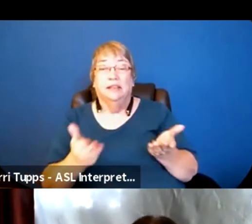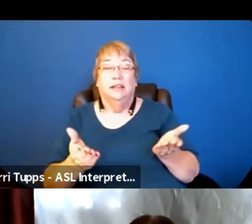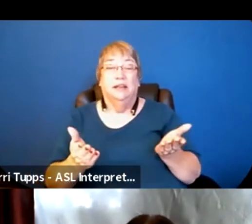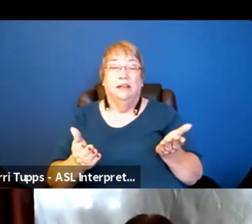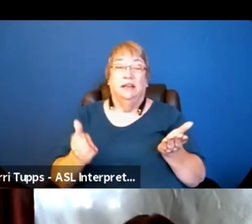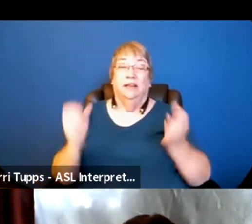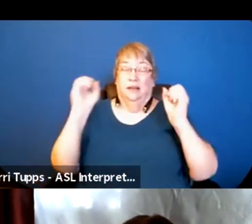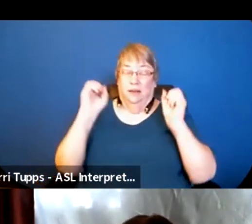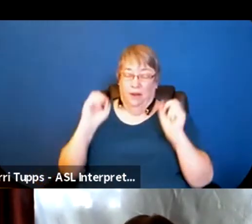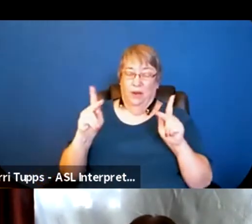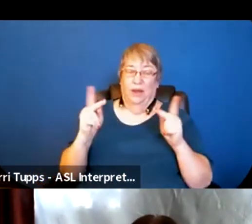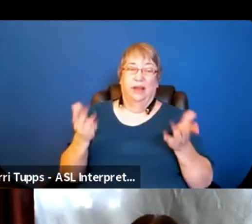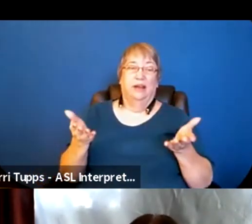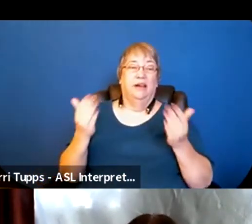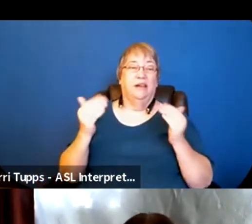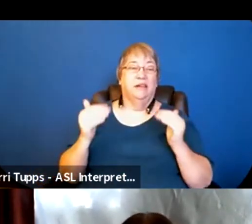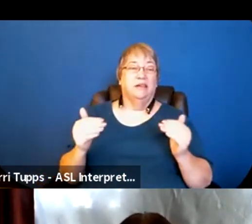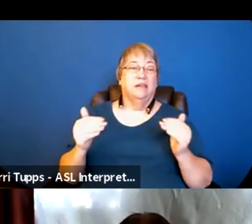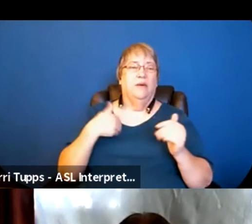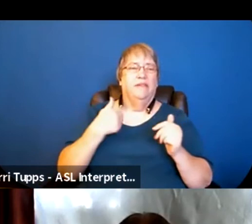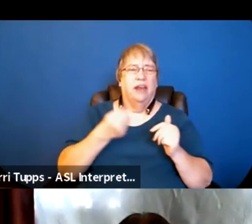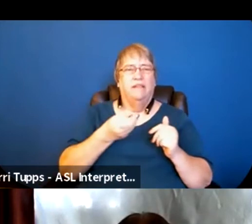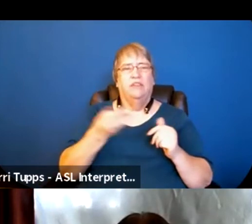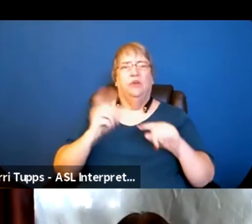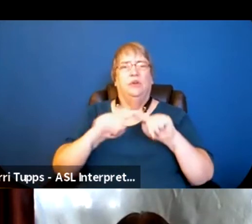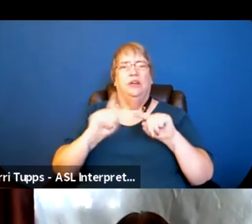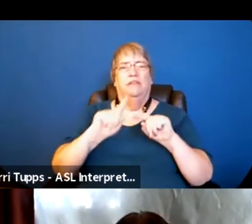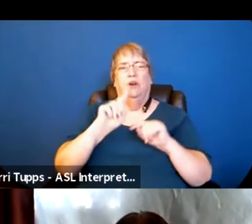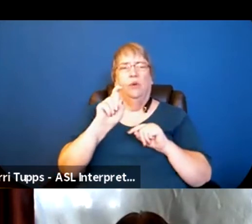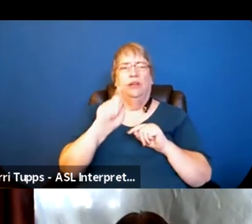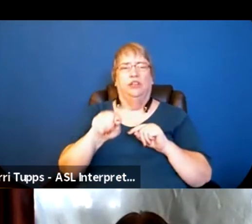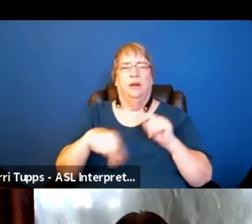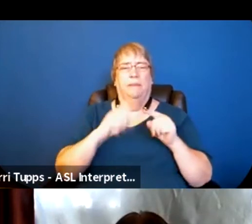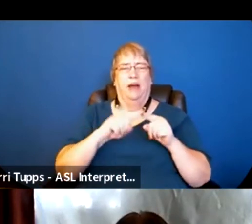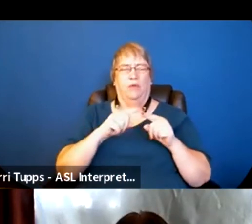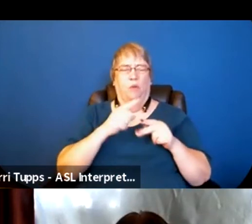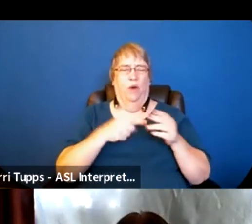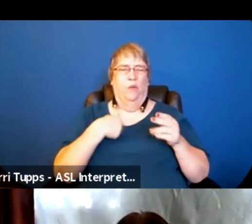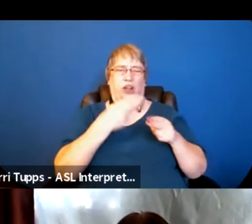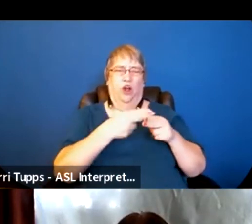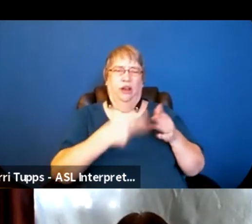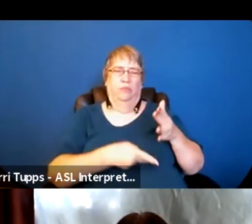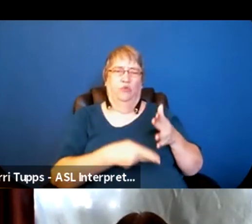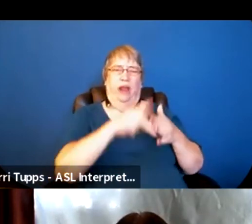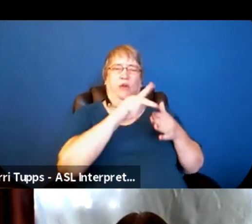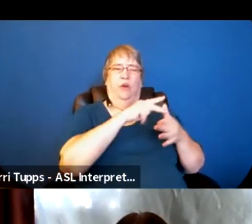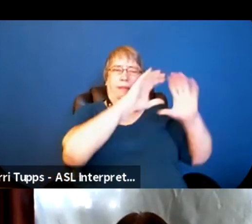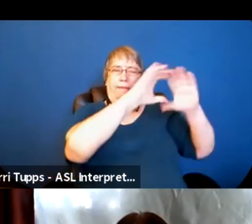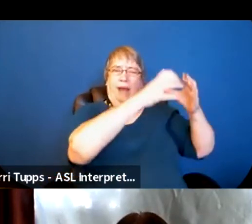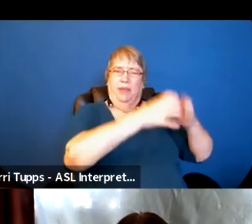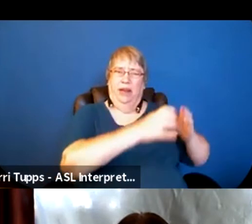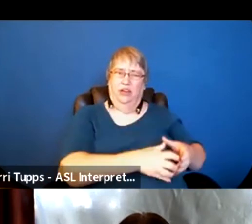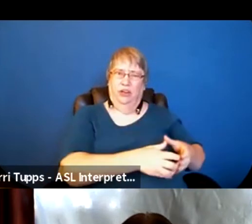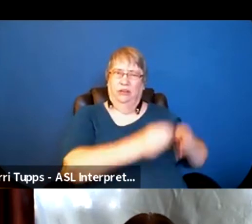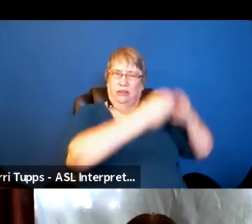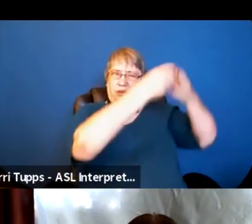Okay. We've gotten a few different questions about the priority populations, and I know, Shannon, you went over that a bit, but just in how